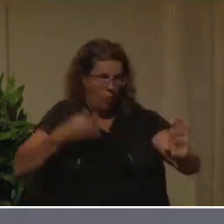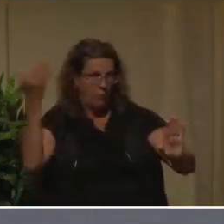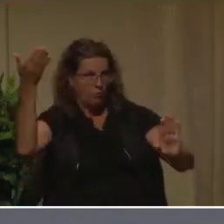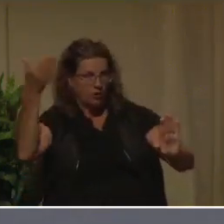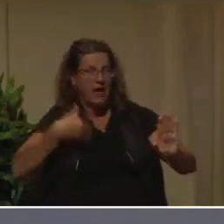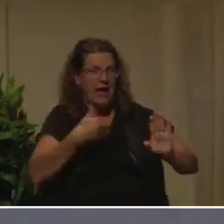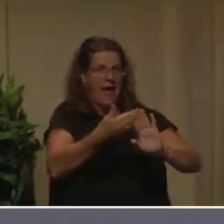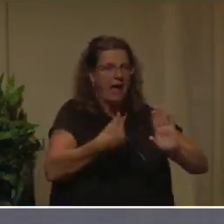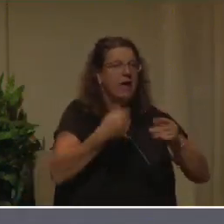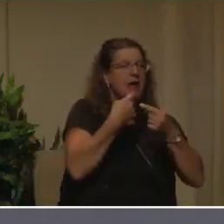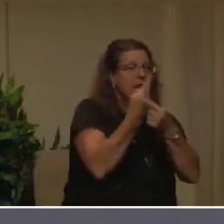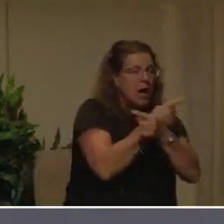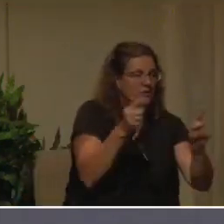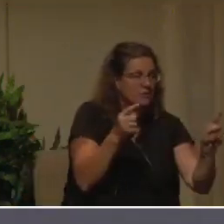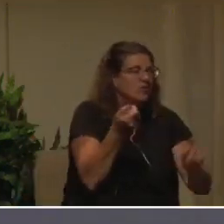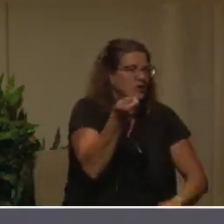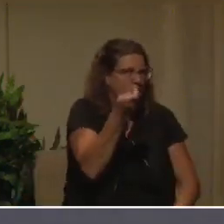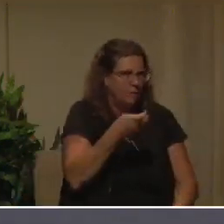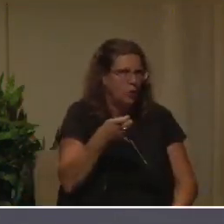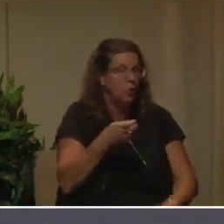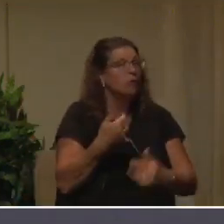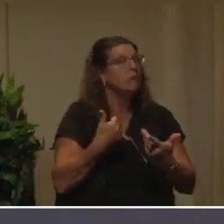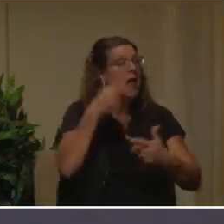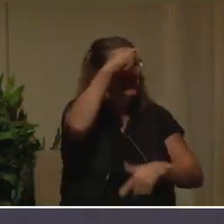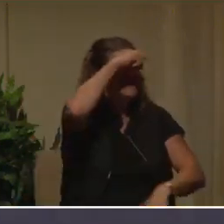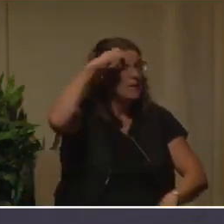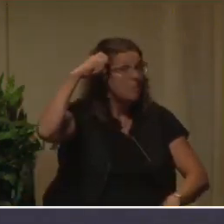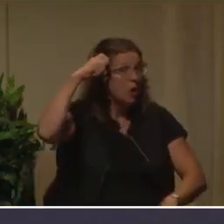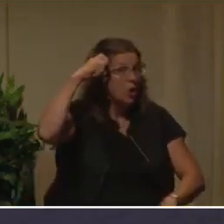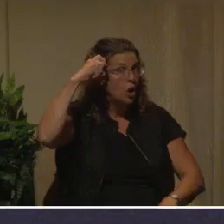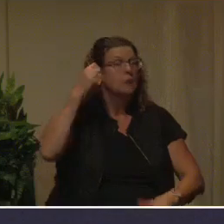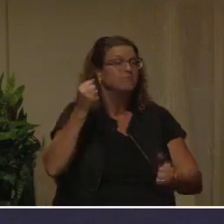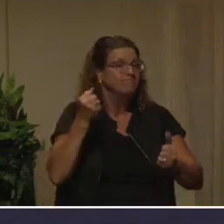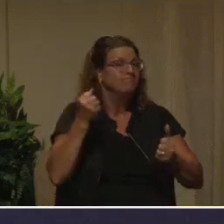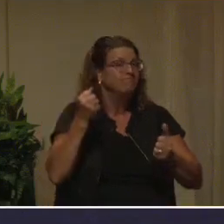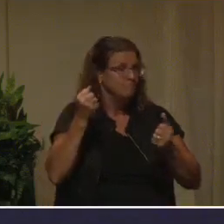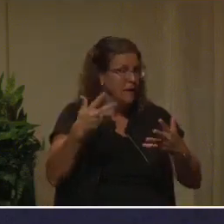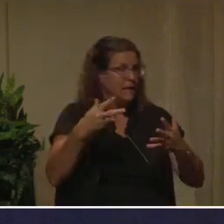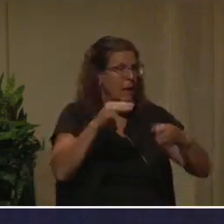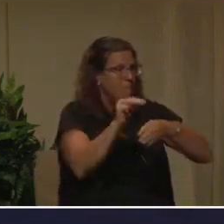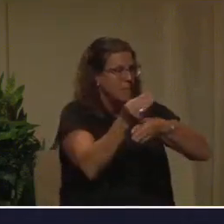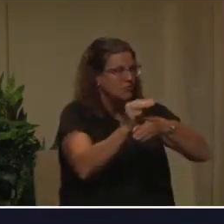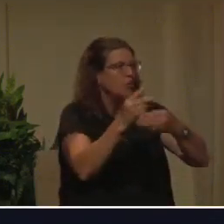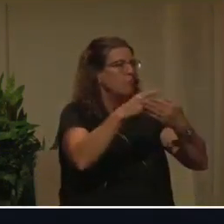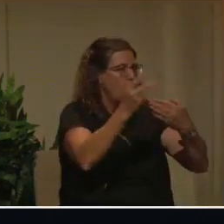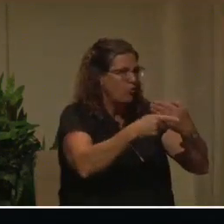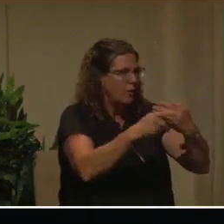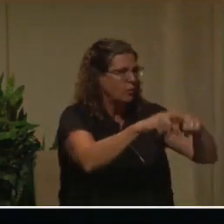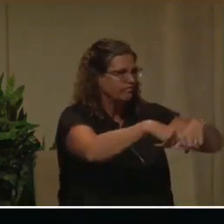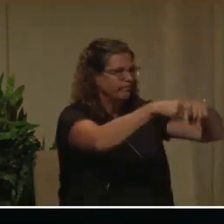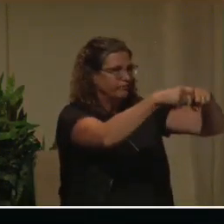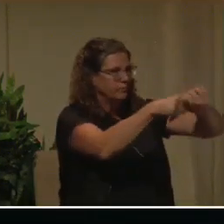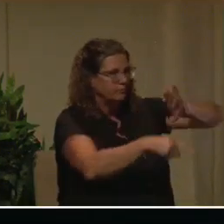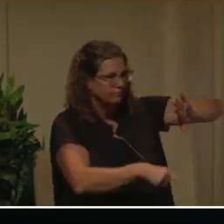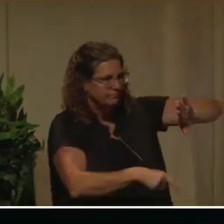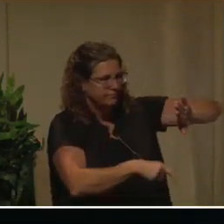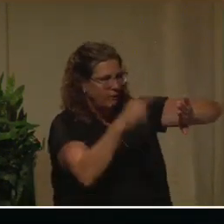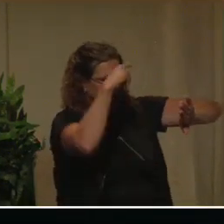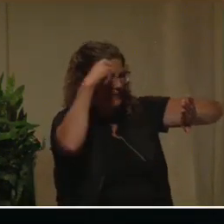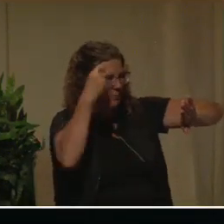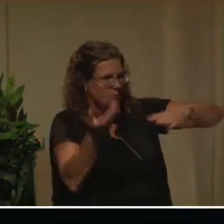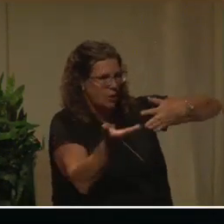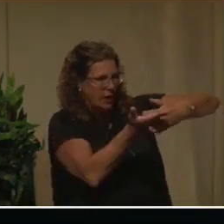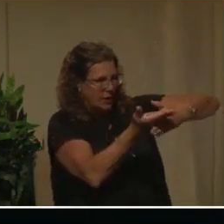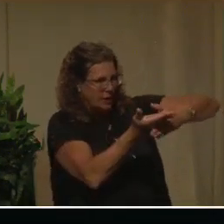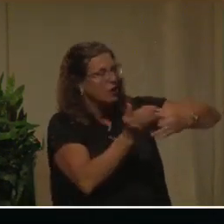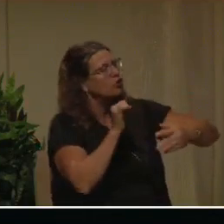summer, a lot of ministries will end or take a pause for the summer. Not all of them, but many of